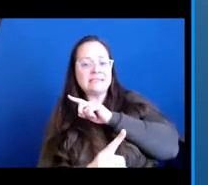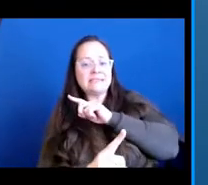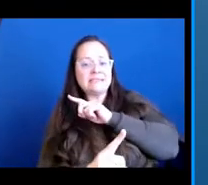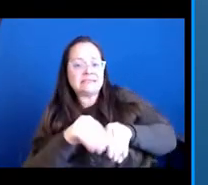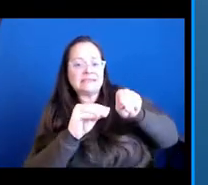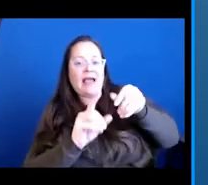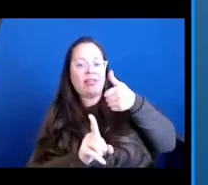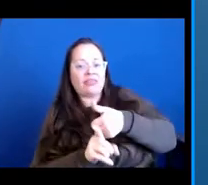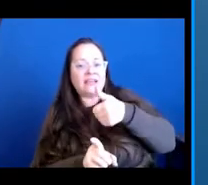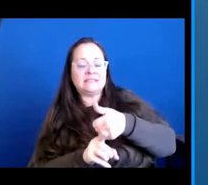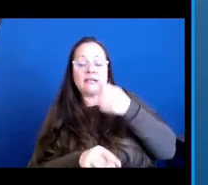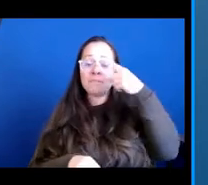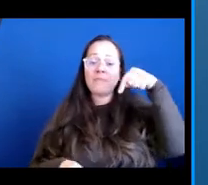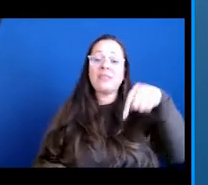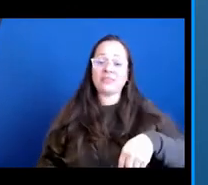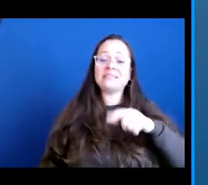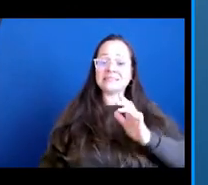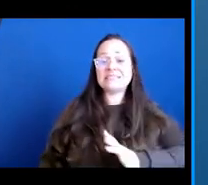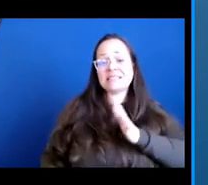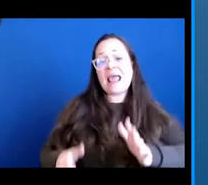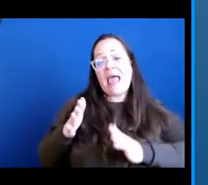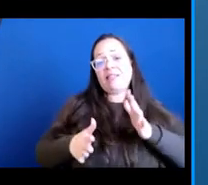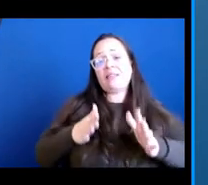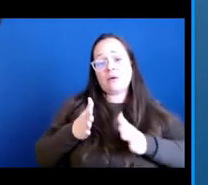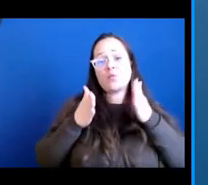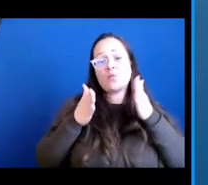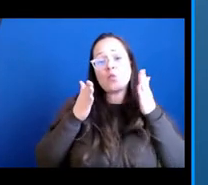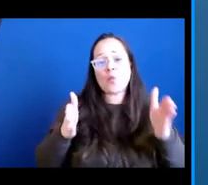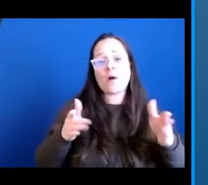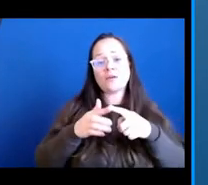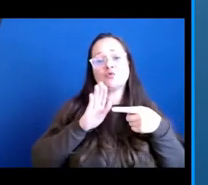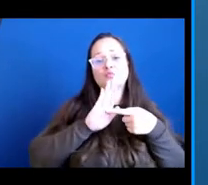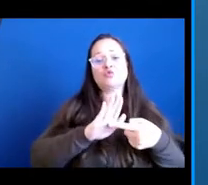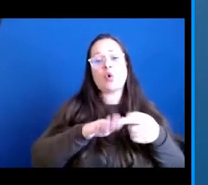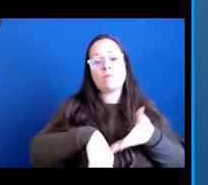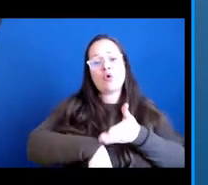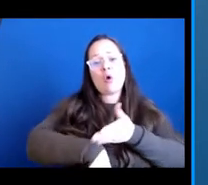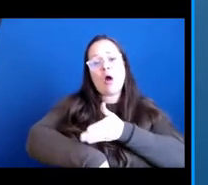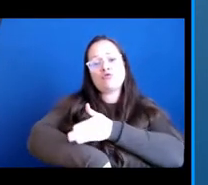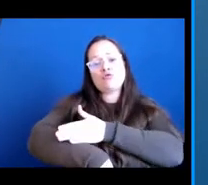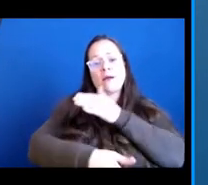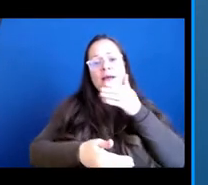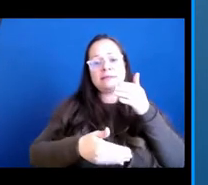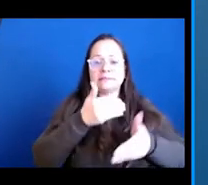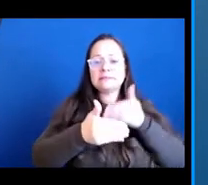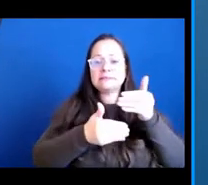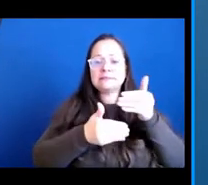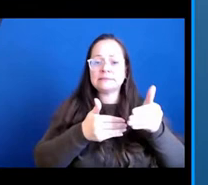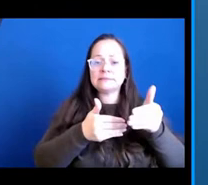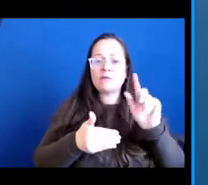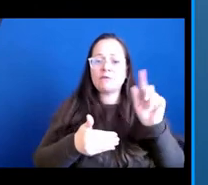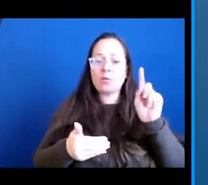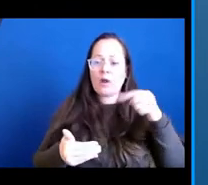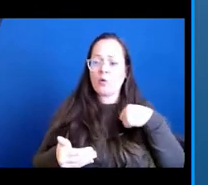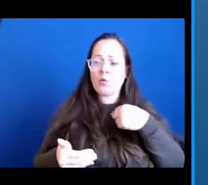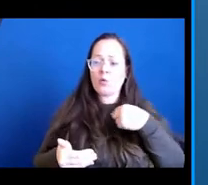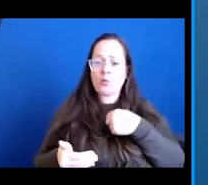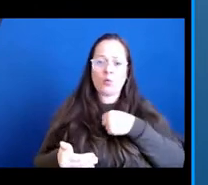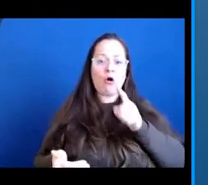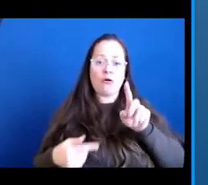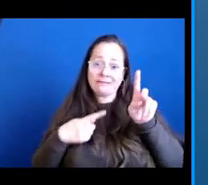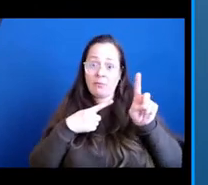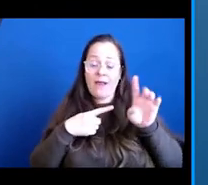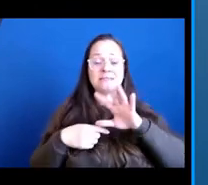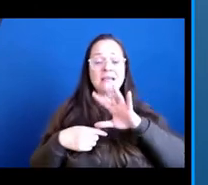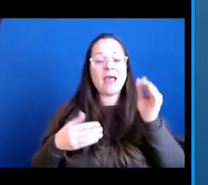eloquent way of showing progress of who we are as Democrats and what this nomination